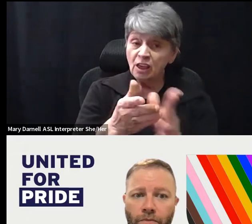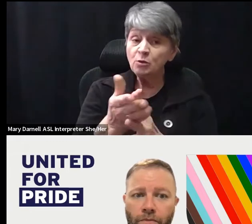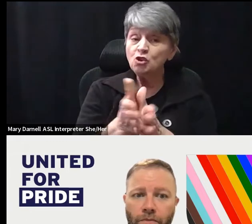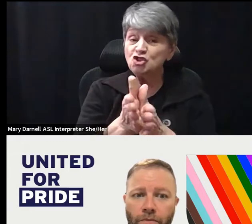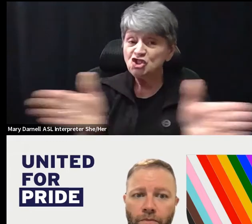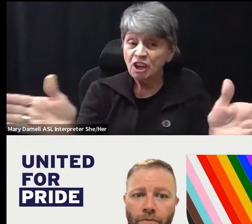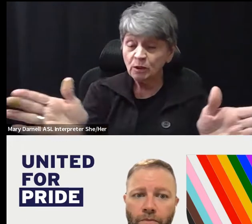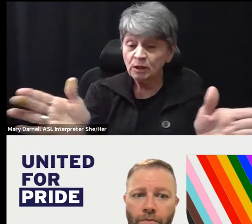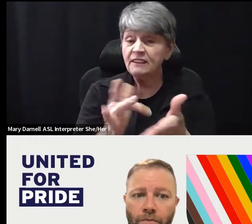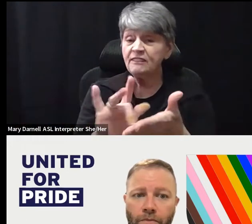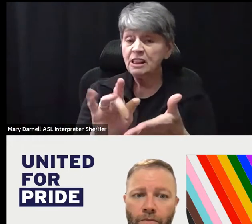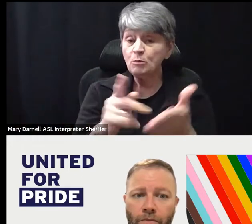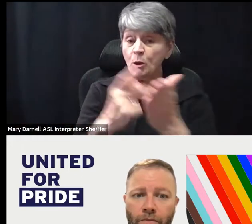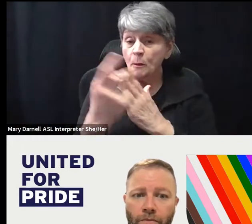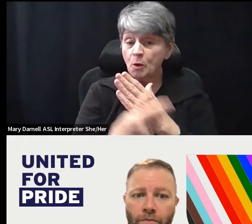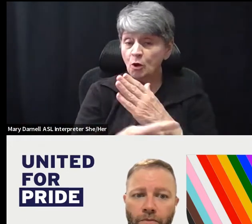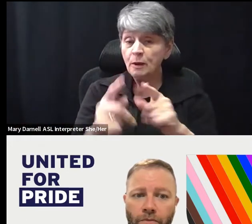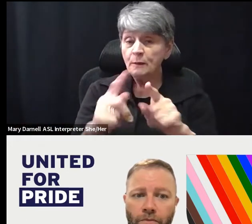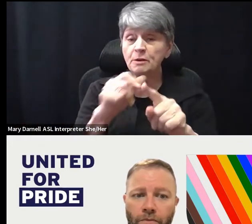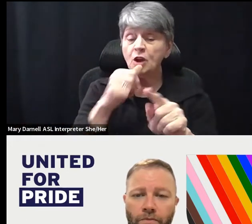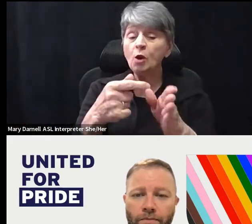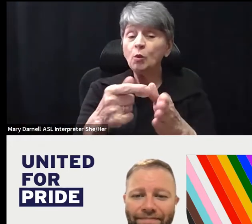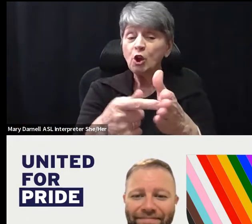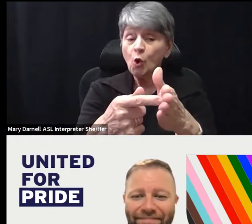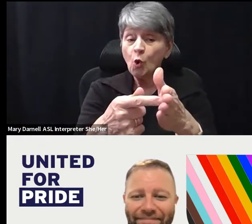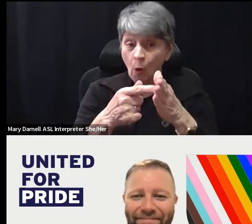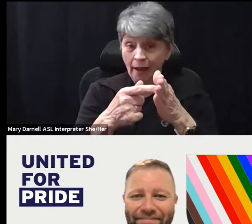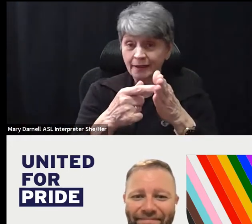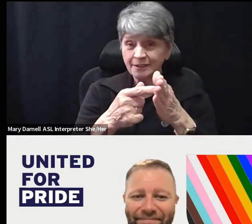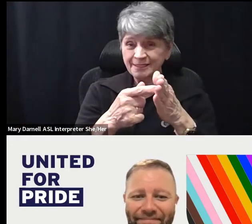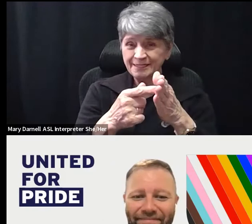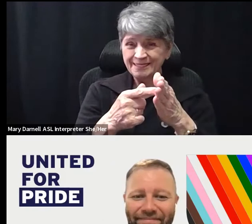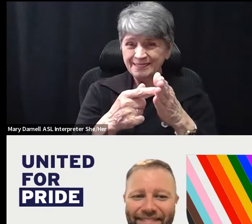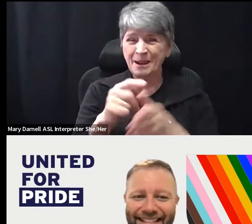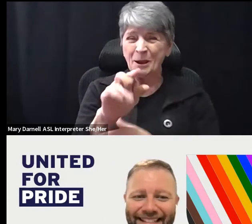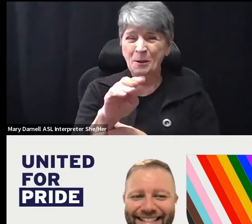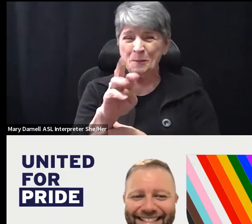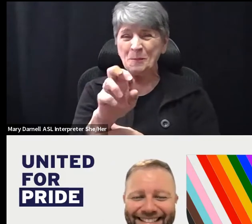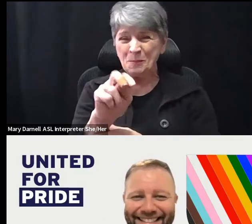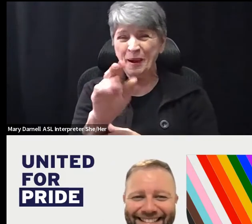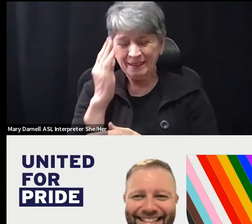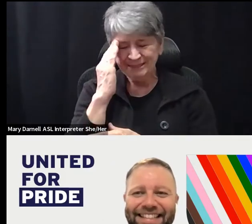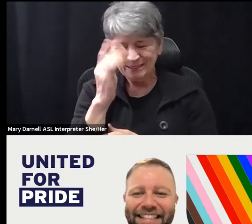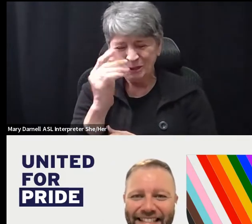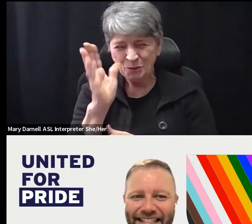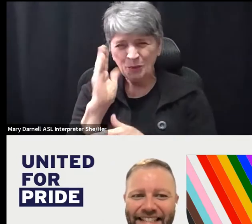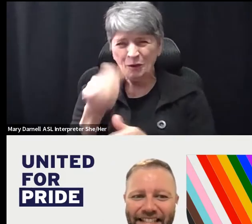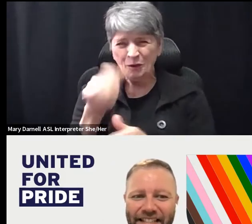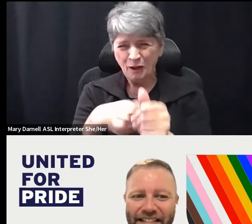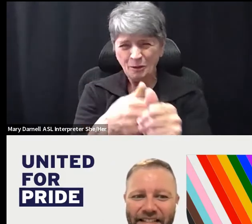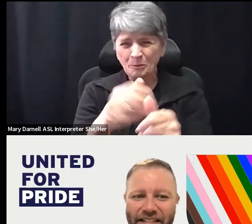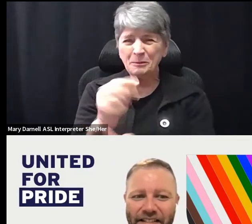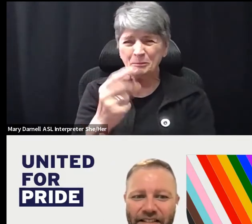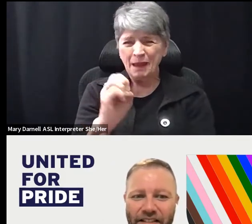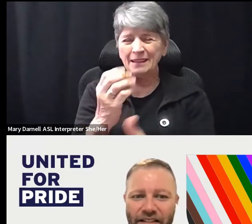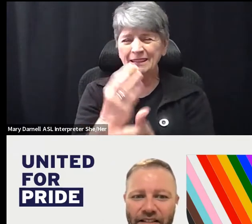They weren't required to do so. But Brian, I know you're going to follow up with Maggie a little bit about some of the more recent cases and how this